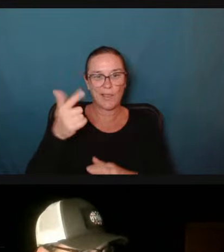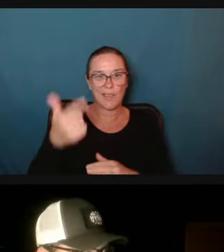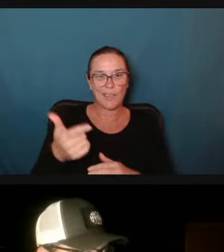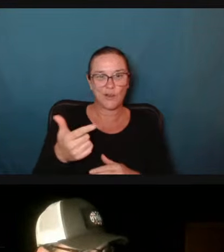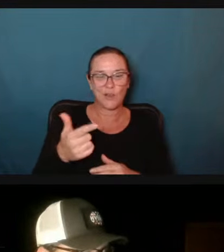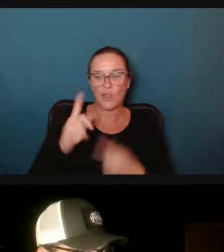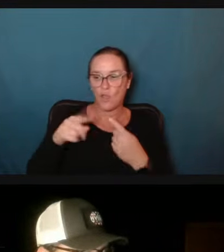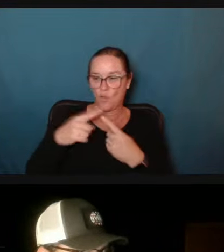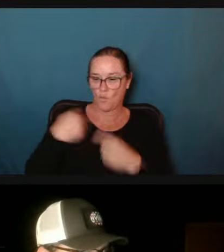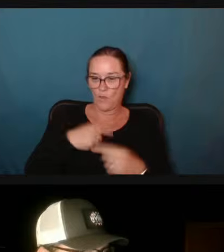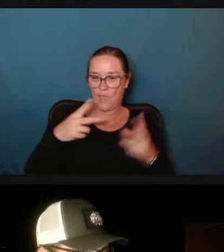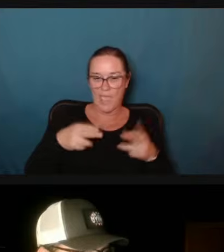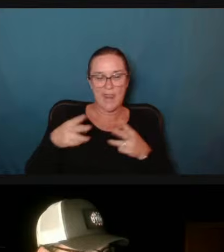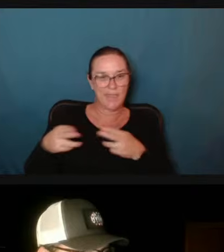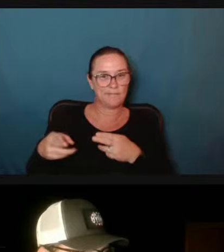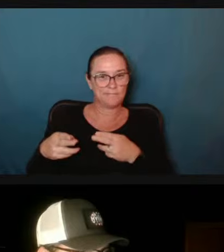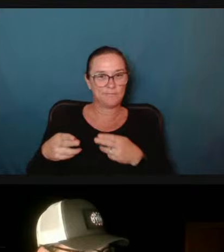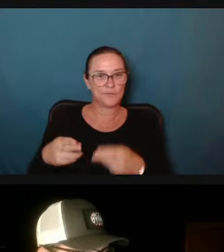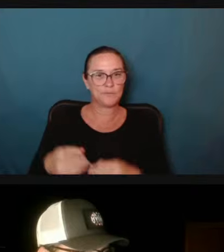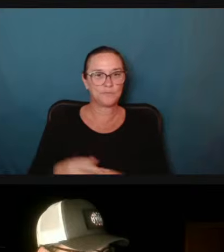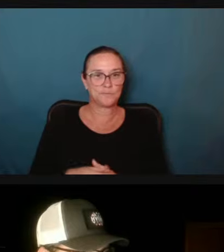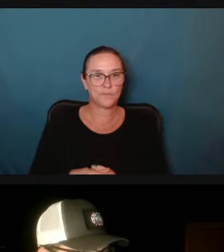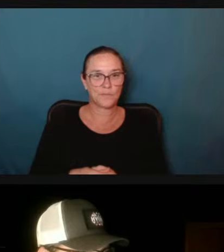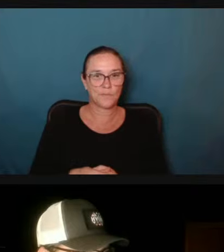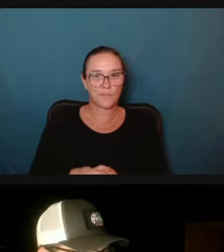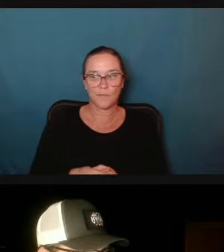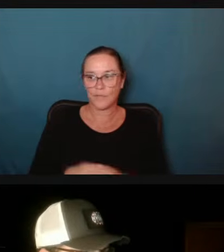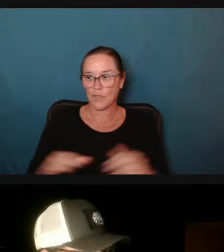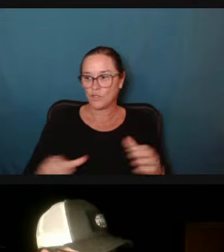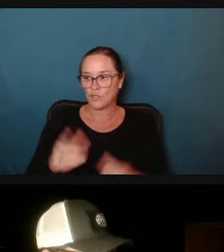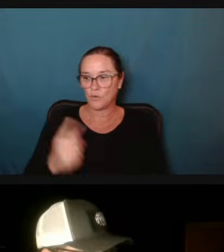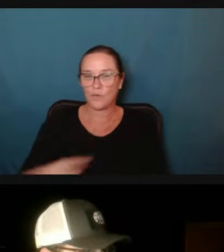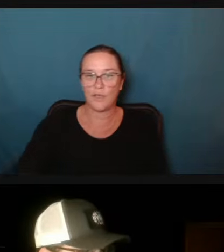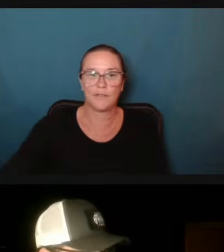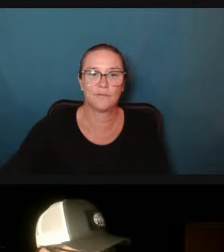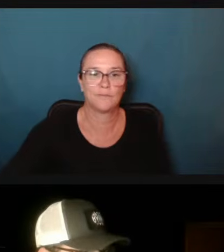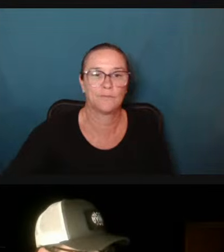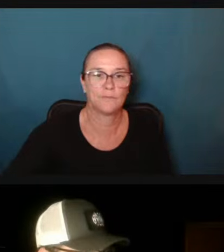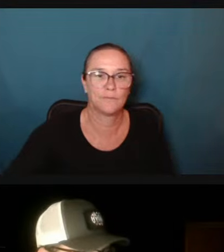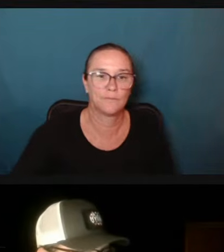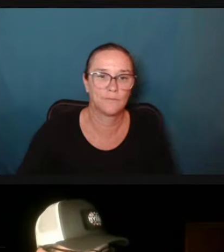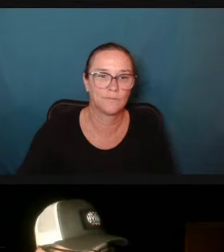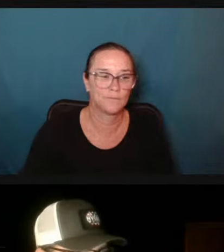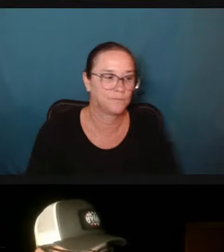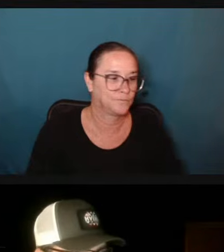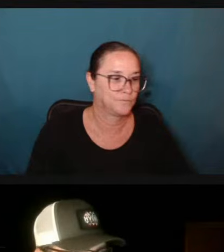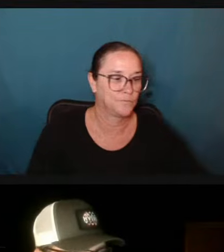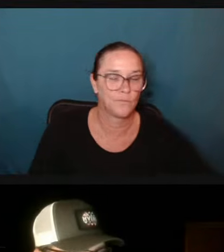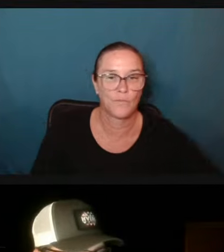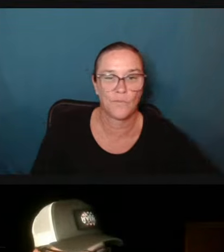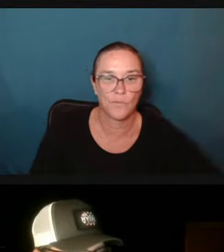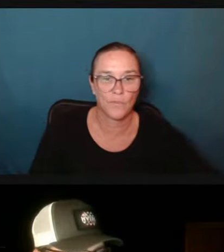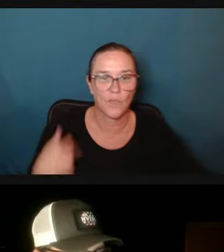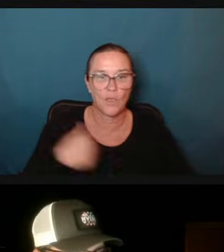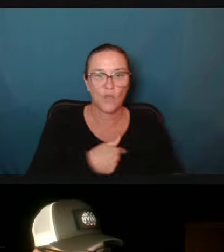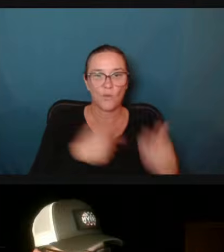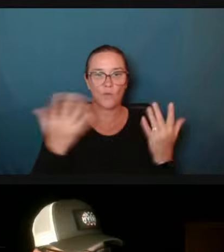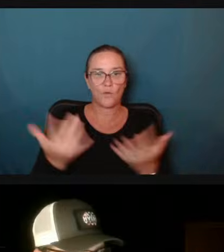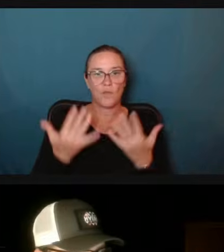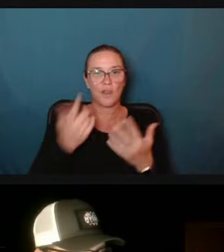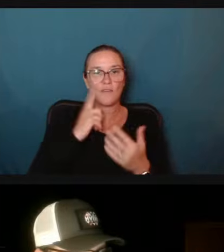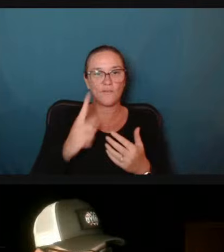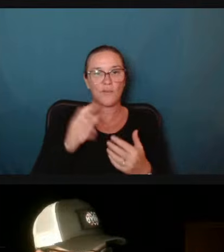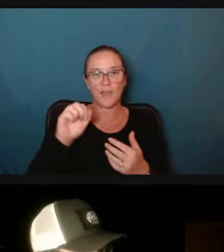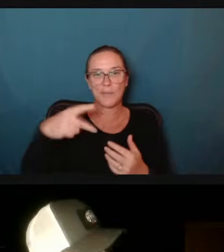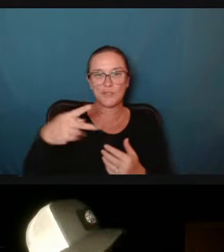end, do it right. So, all right. We're waiting for episode 42